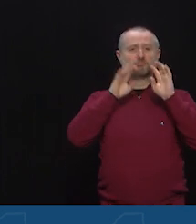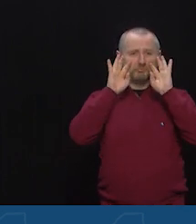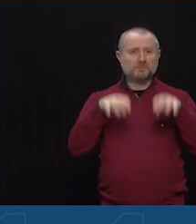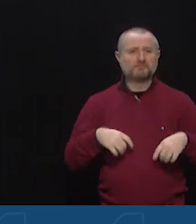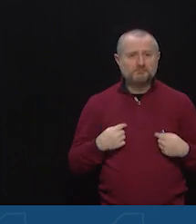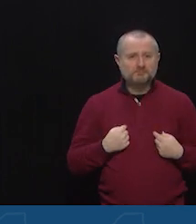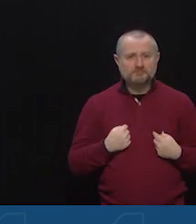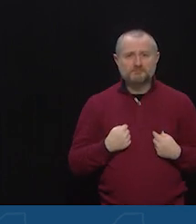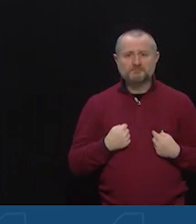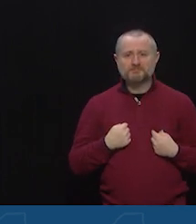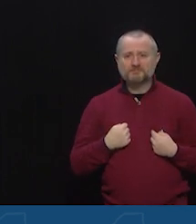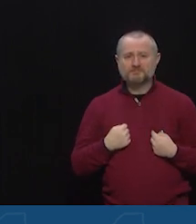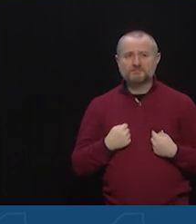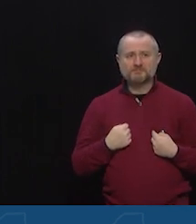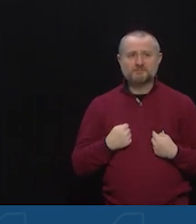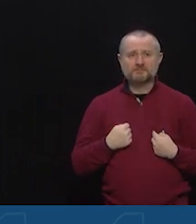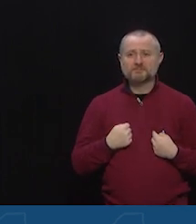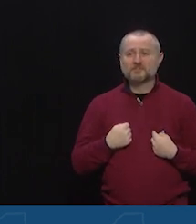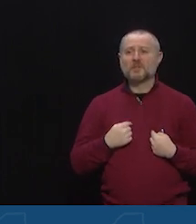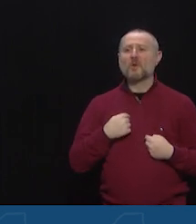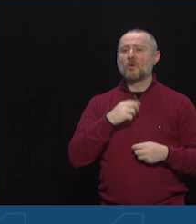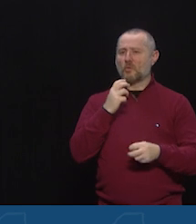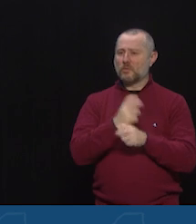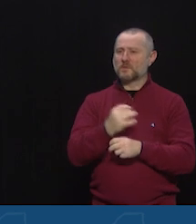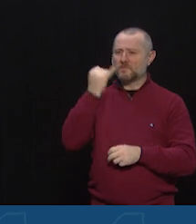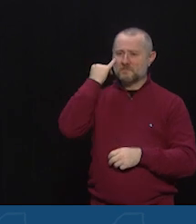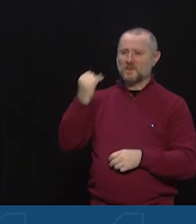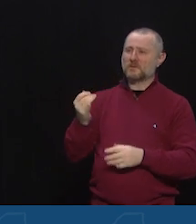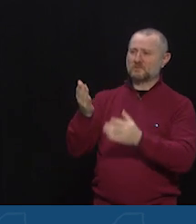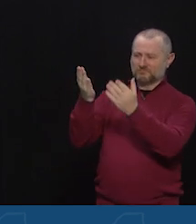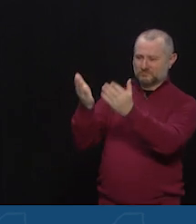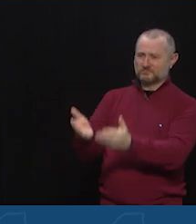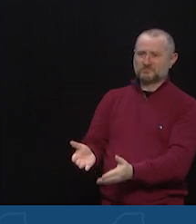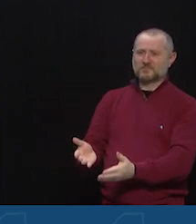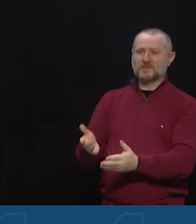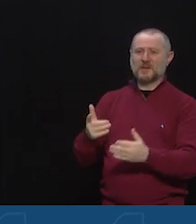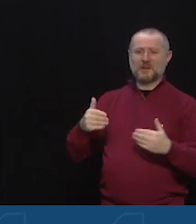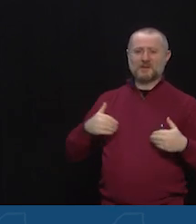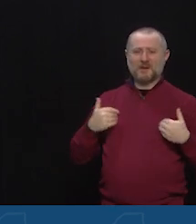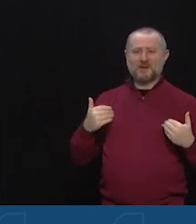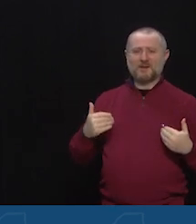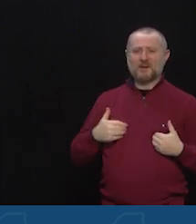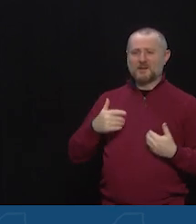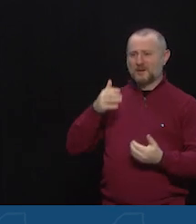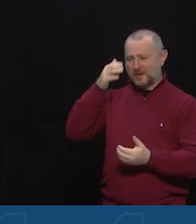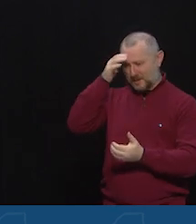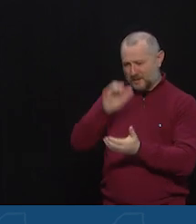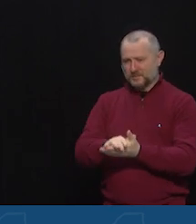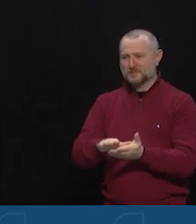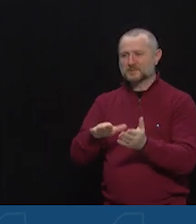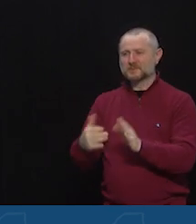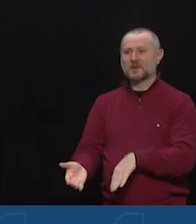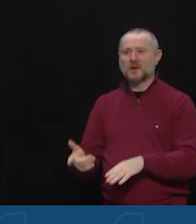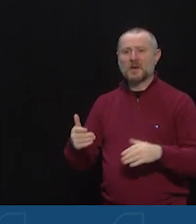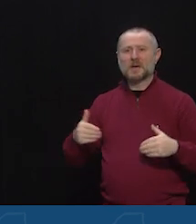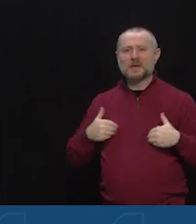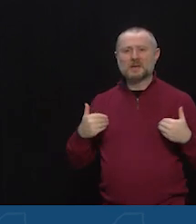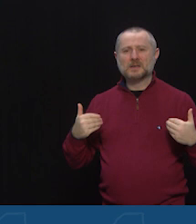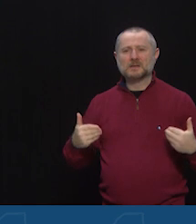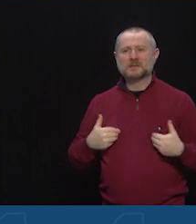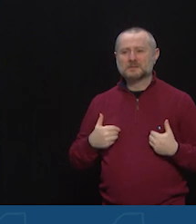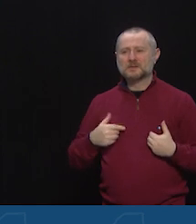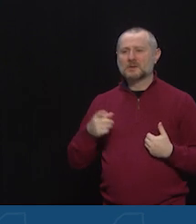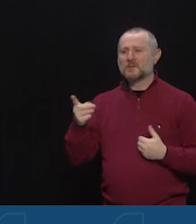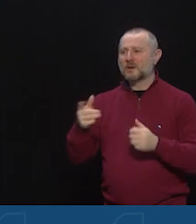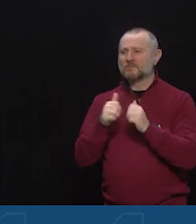still hard to think about what that young woman was going through, her whole life ahead of her, and to lose her sweetheart who had a crush on her since they